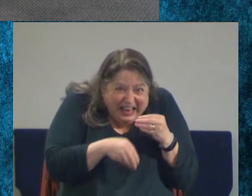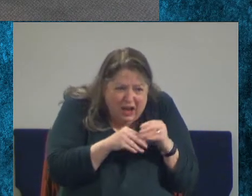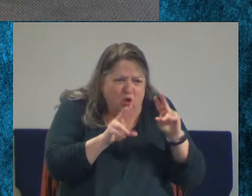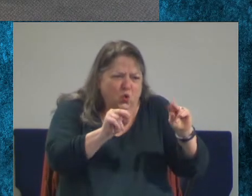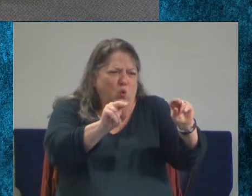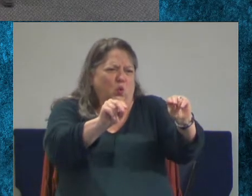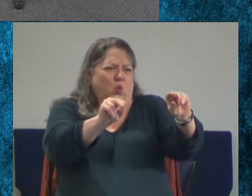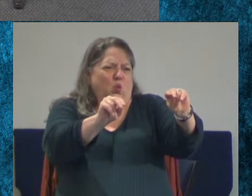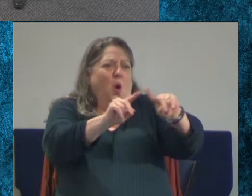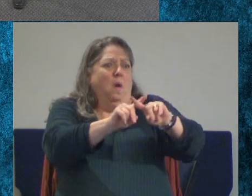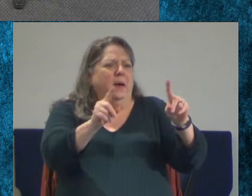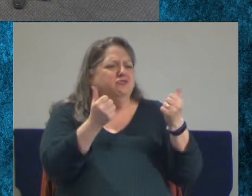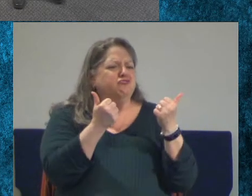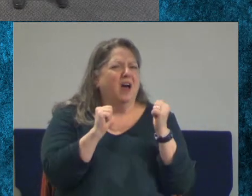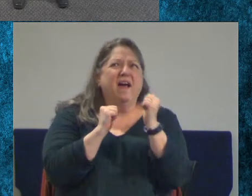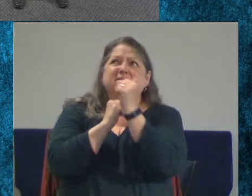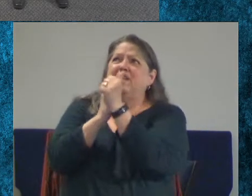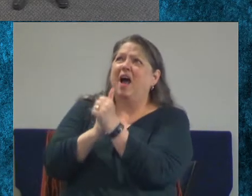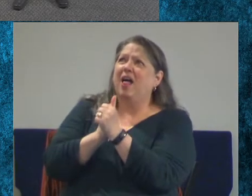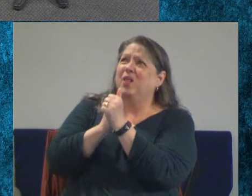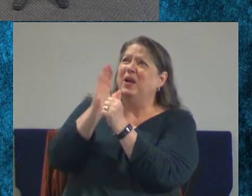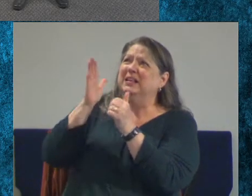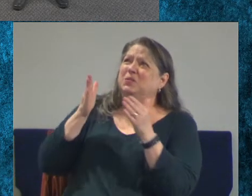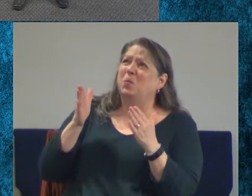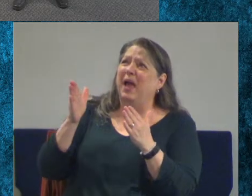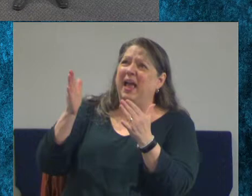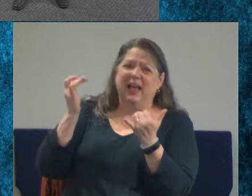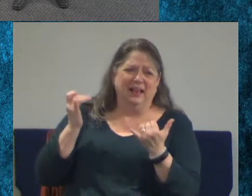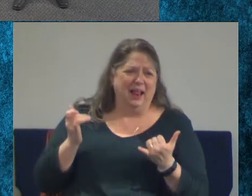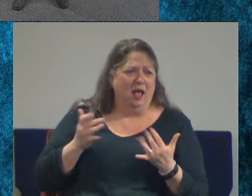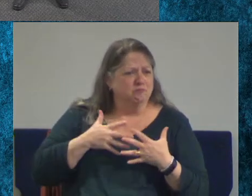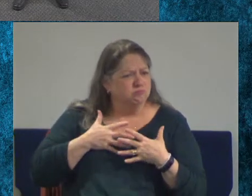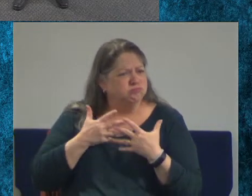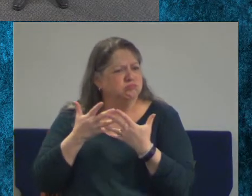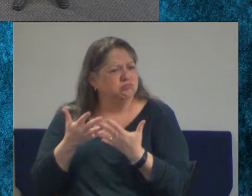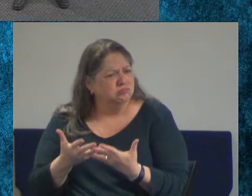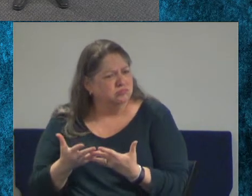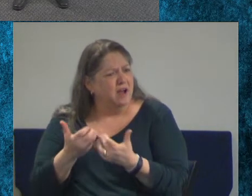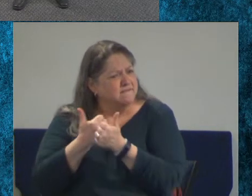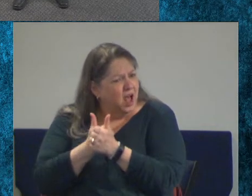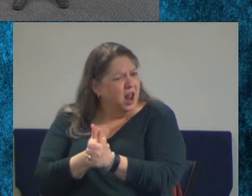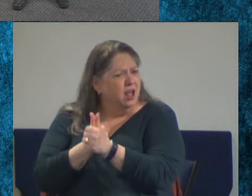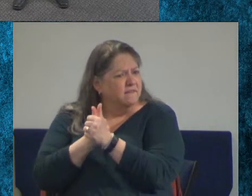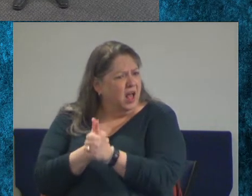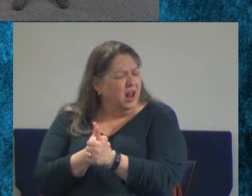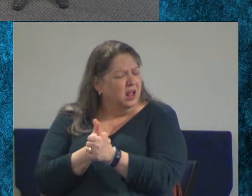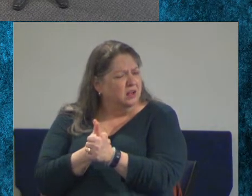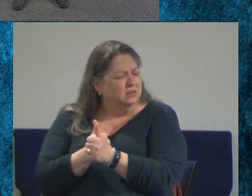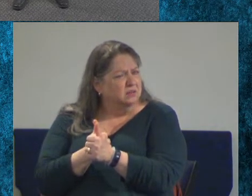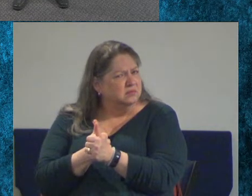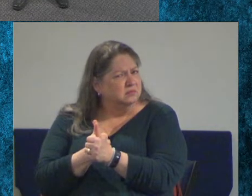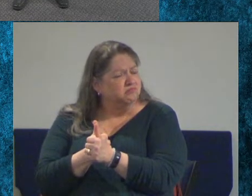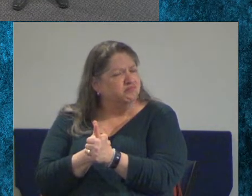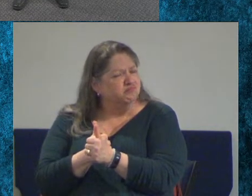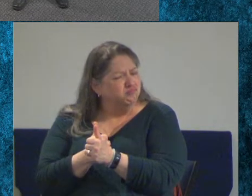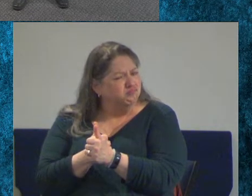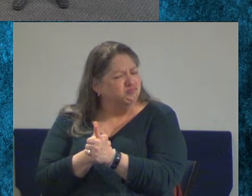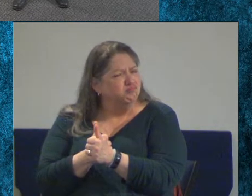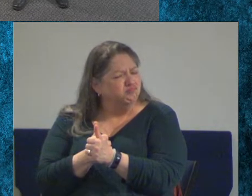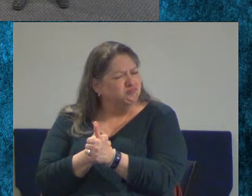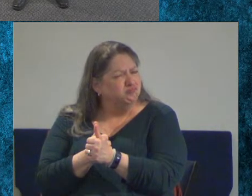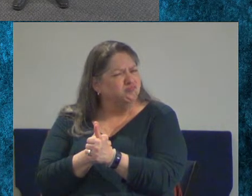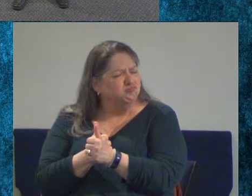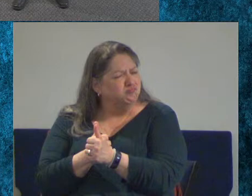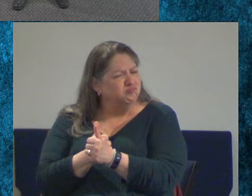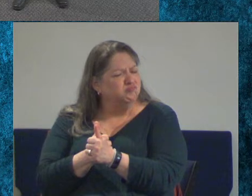an incentive to live our lives for him, thus confirm that we're true followers of Jesus Christ.